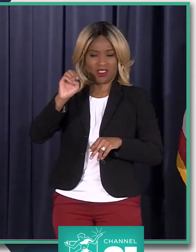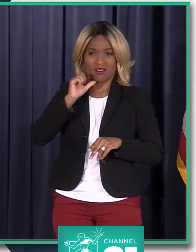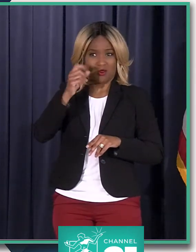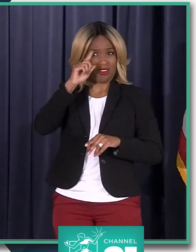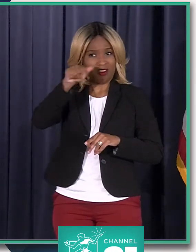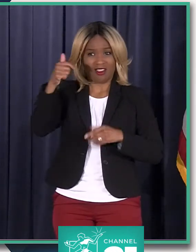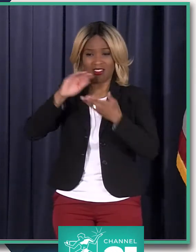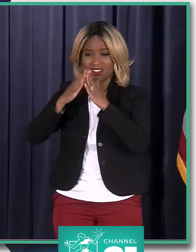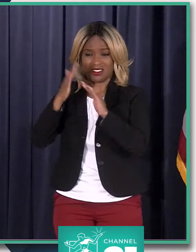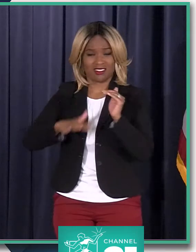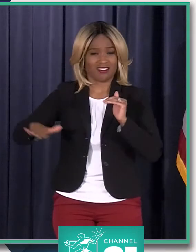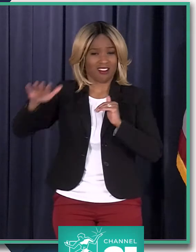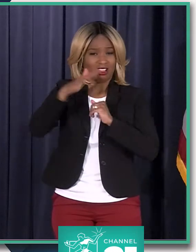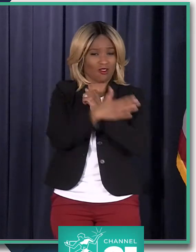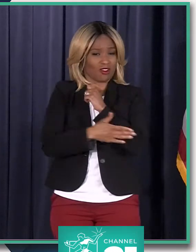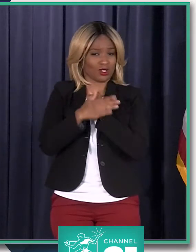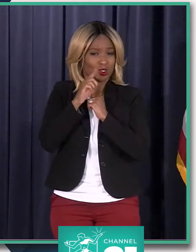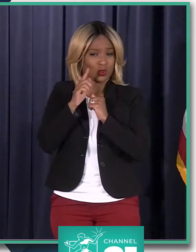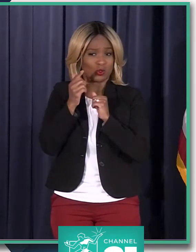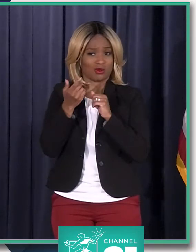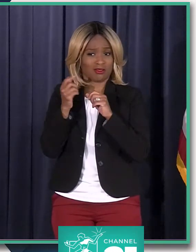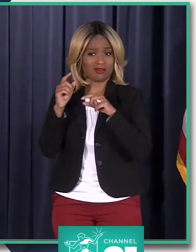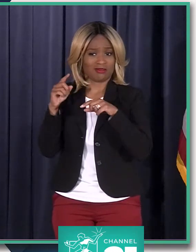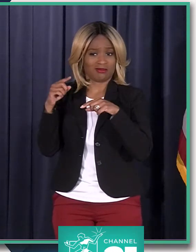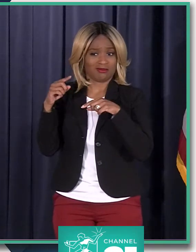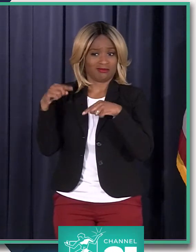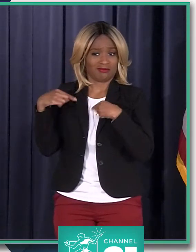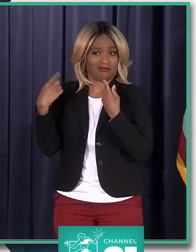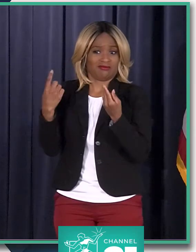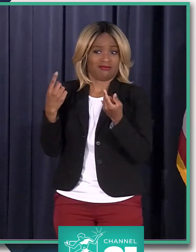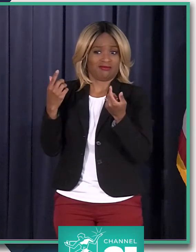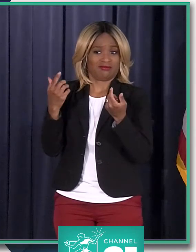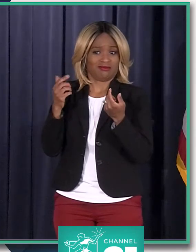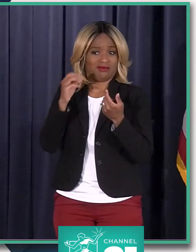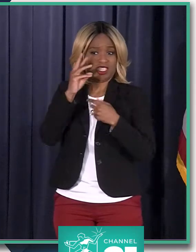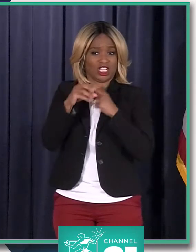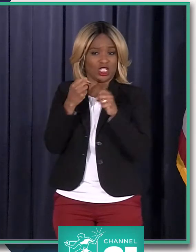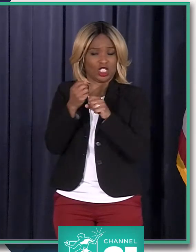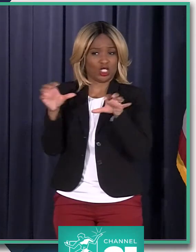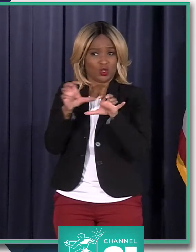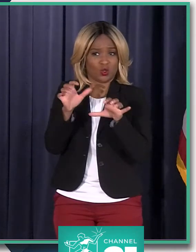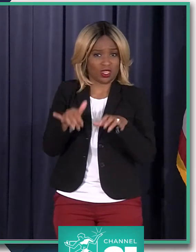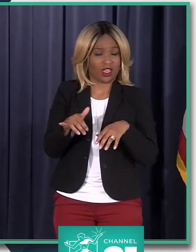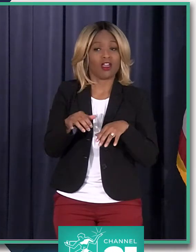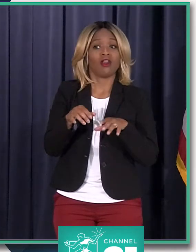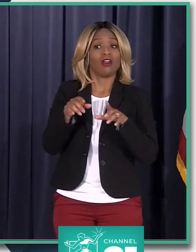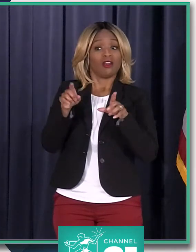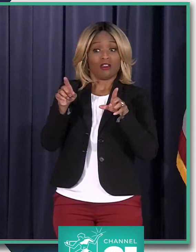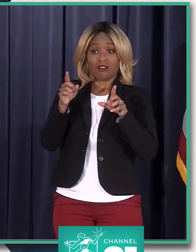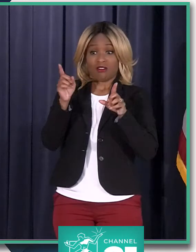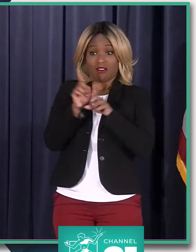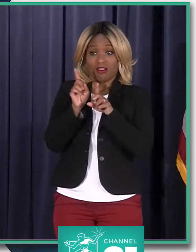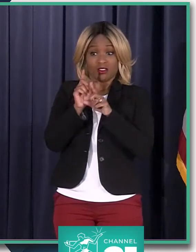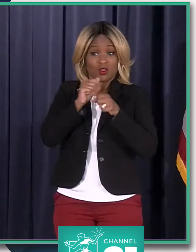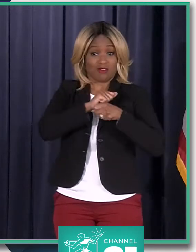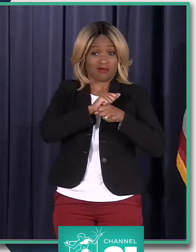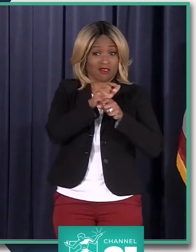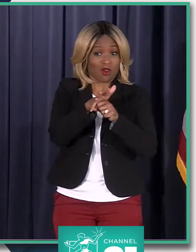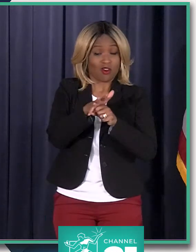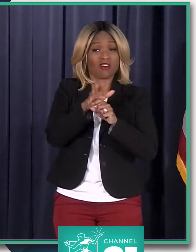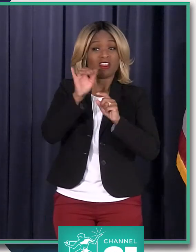rating upgrades in the last 6 years. And even when COVID hit and we got hammered with a deficit, the speed with which City